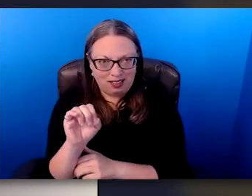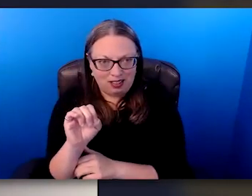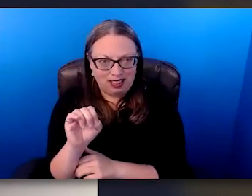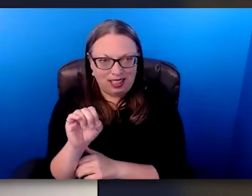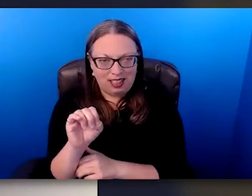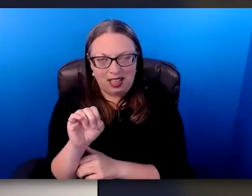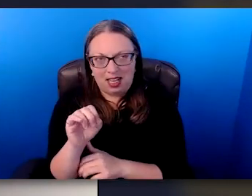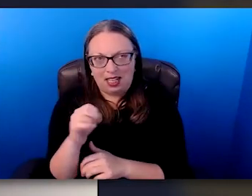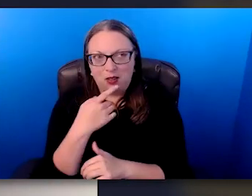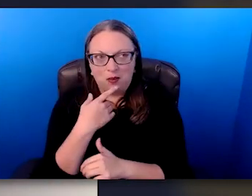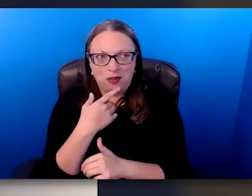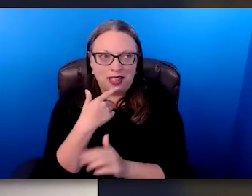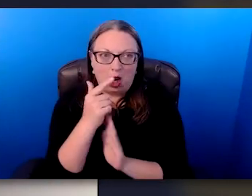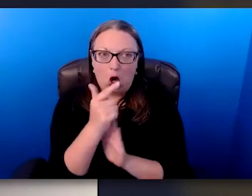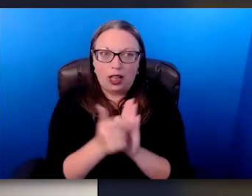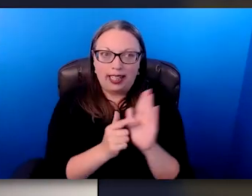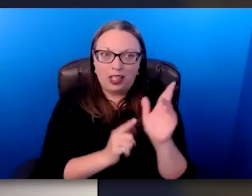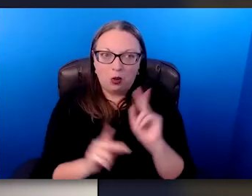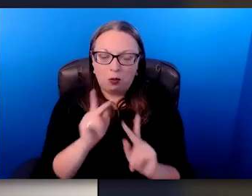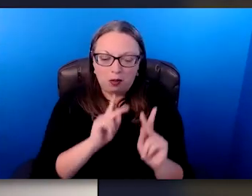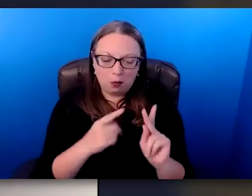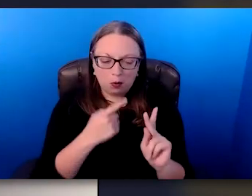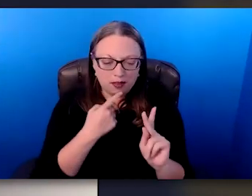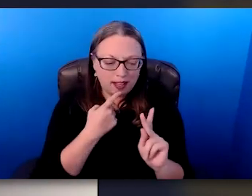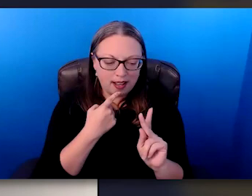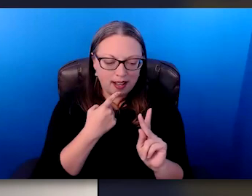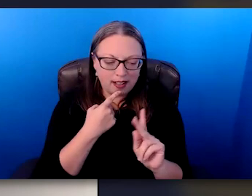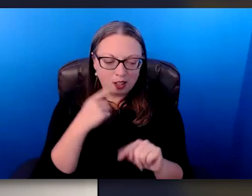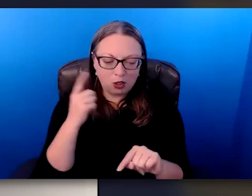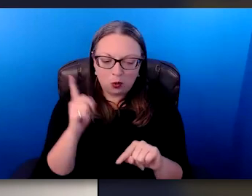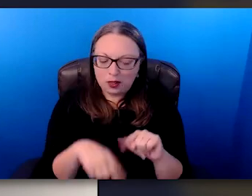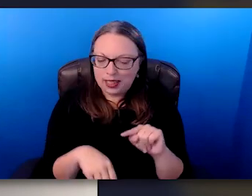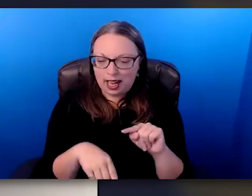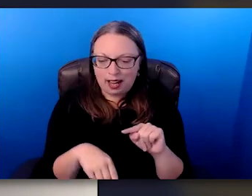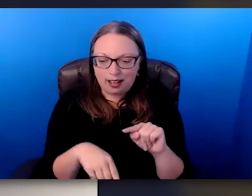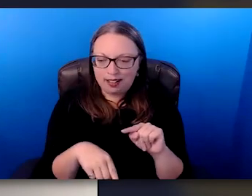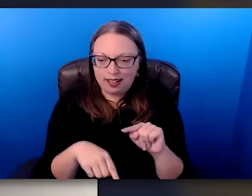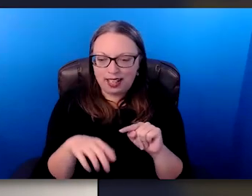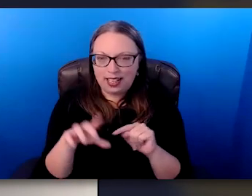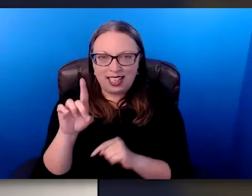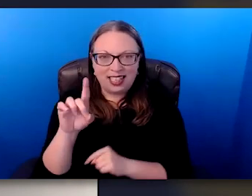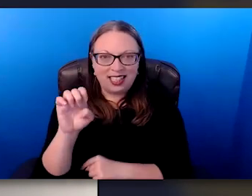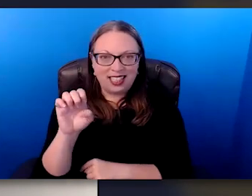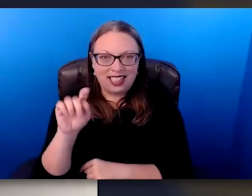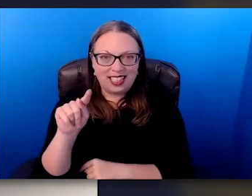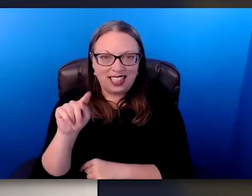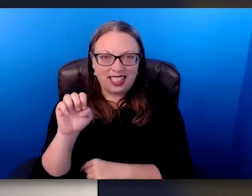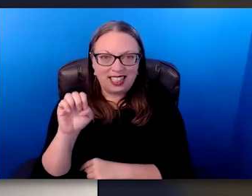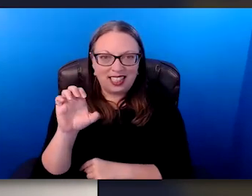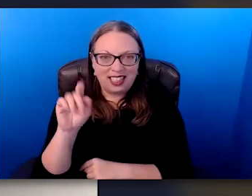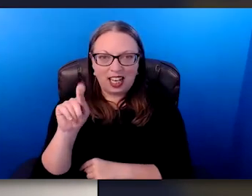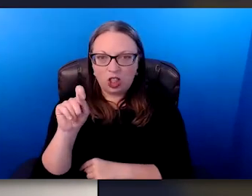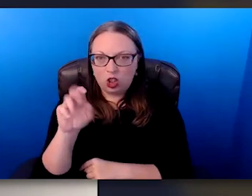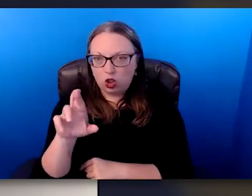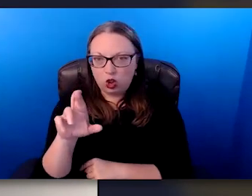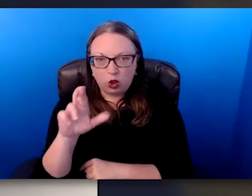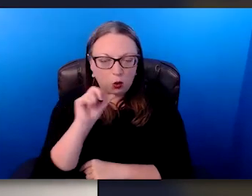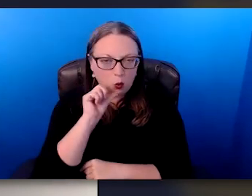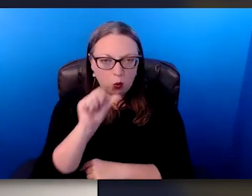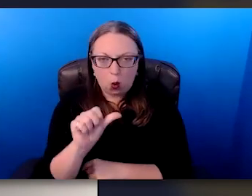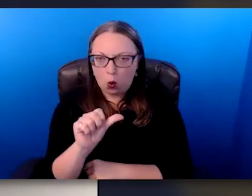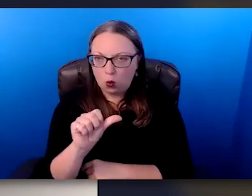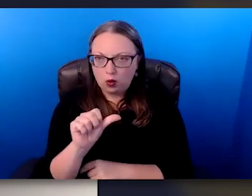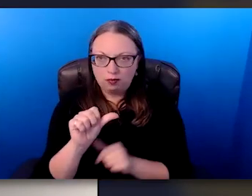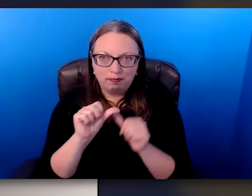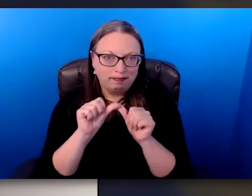our legal folks have said you can't, like detector won't stand up in an academic case. So that's,